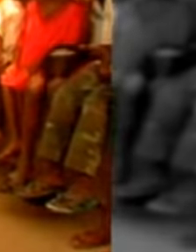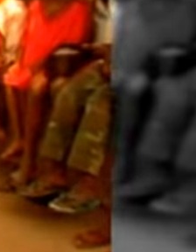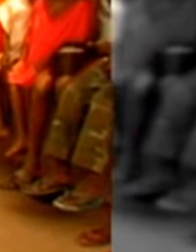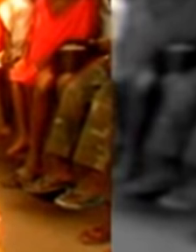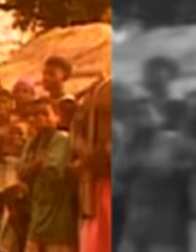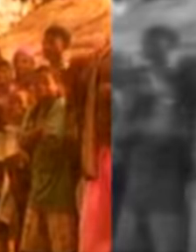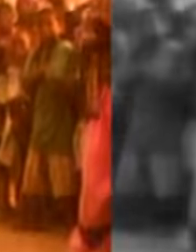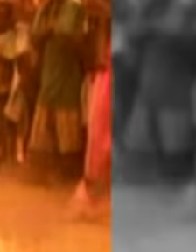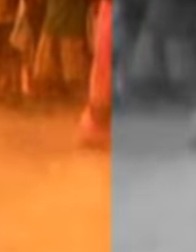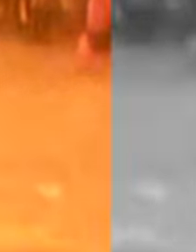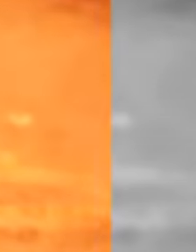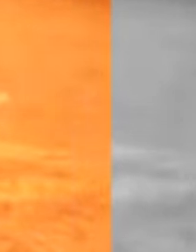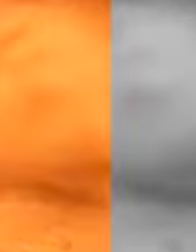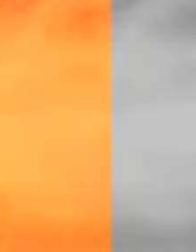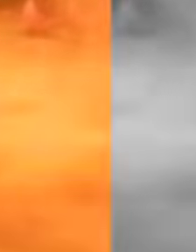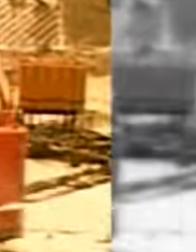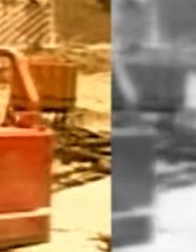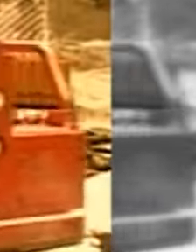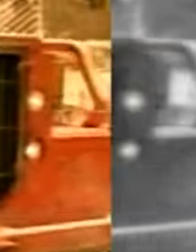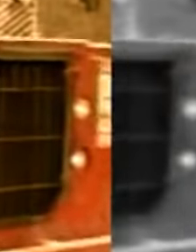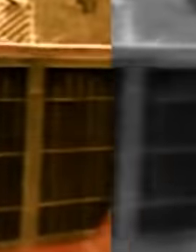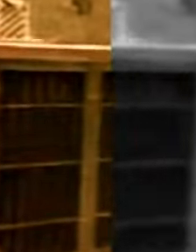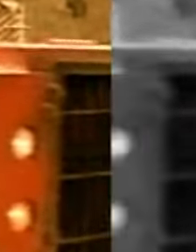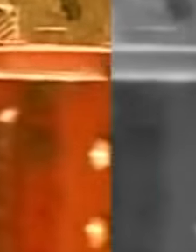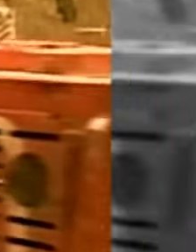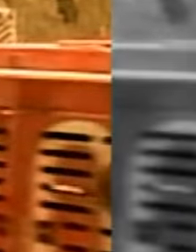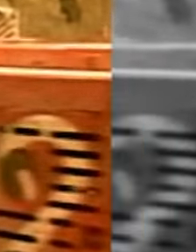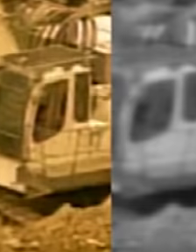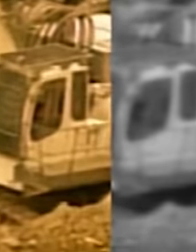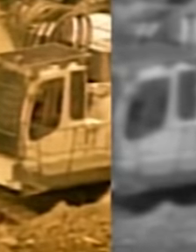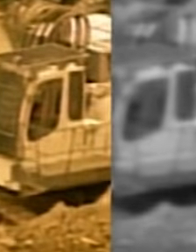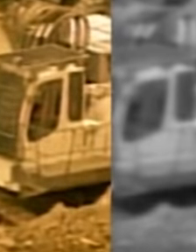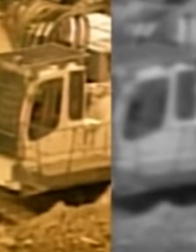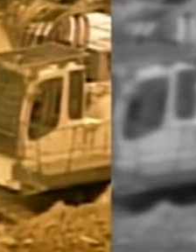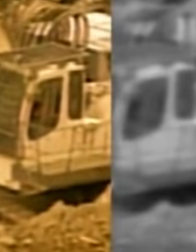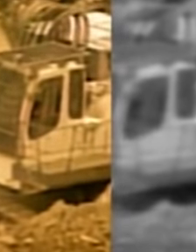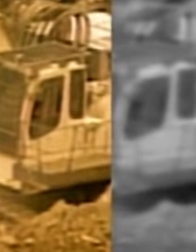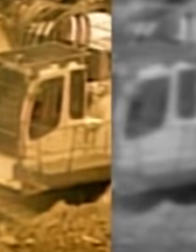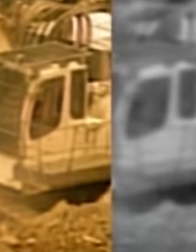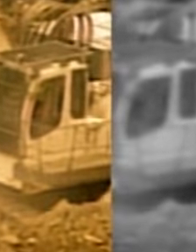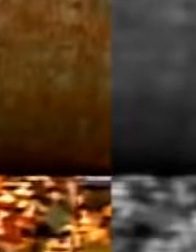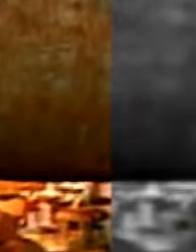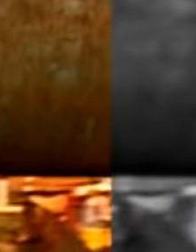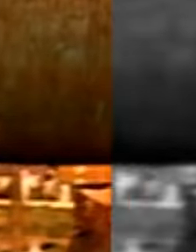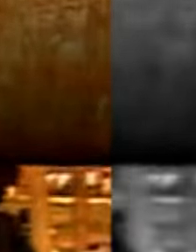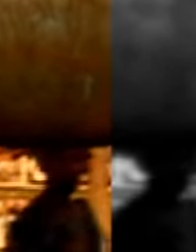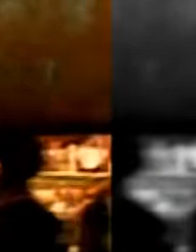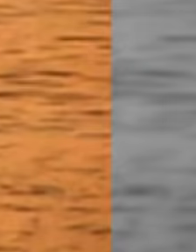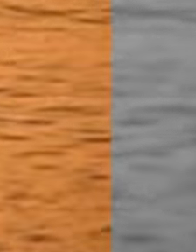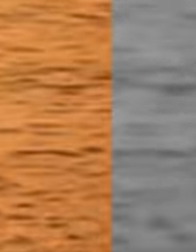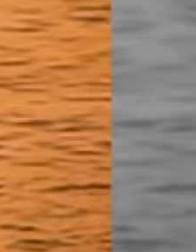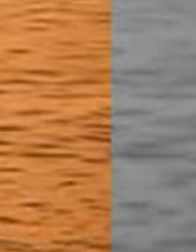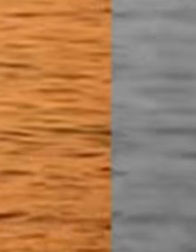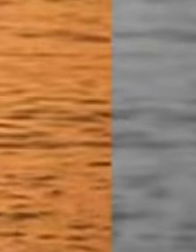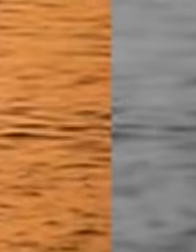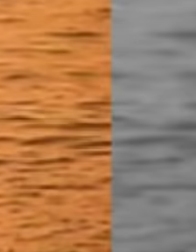When I look at Africa, I see hope, I see trust, bright colors, warm smiles, variety